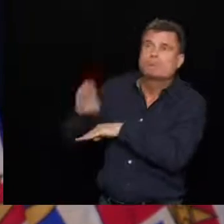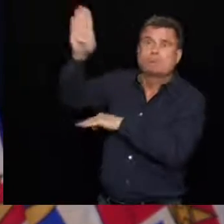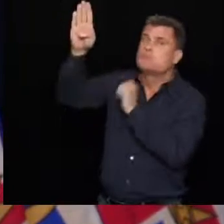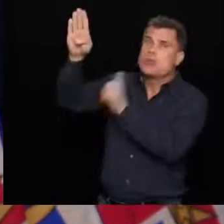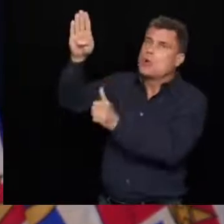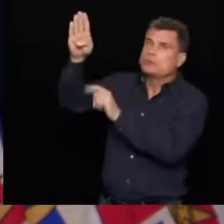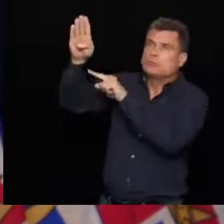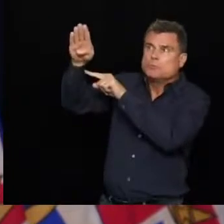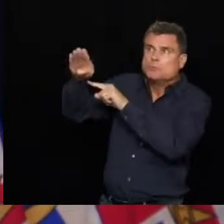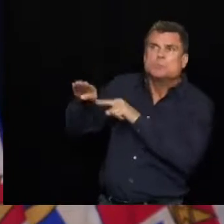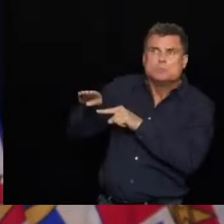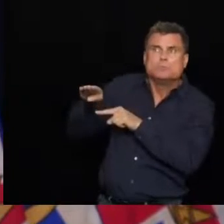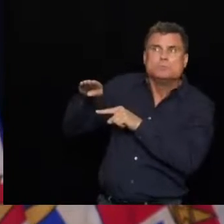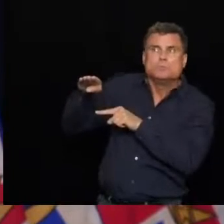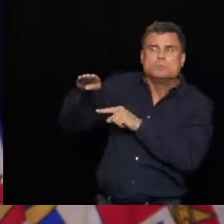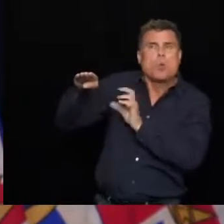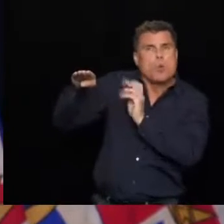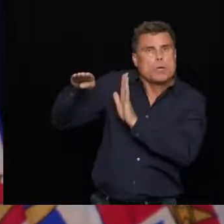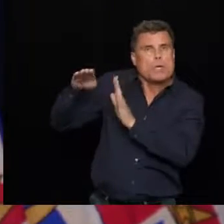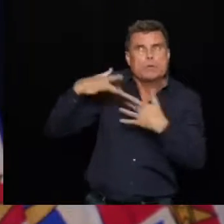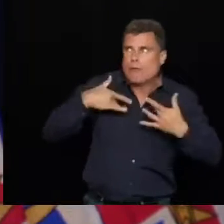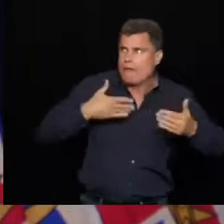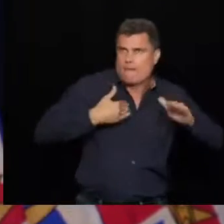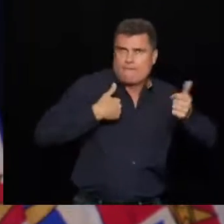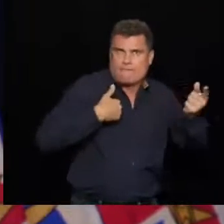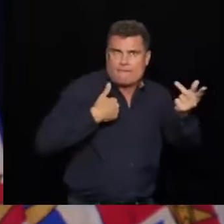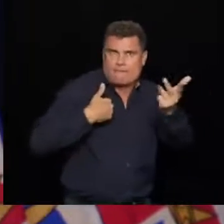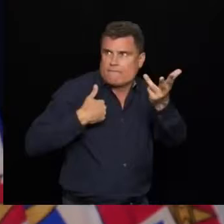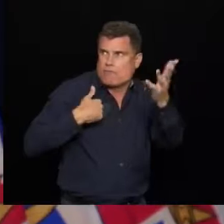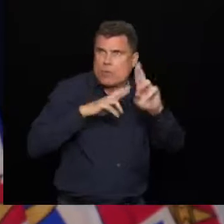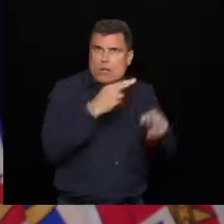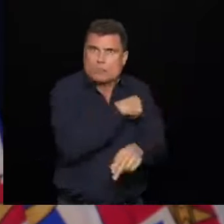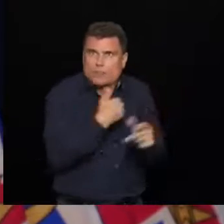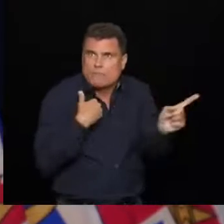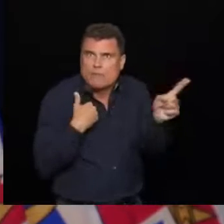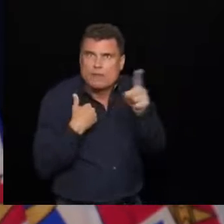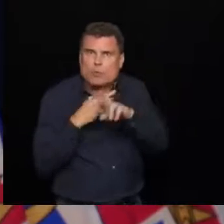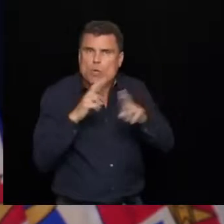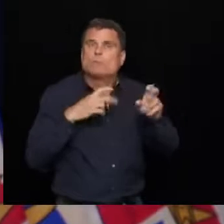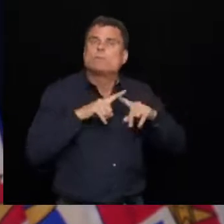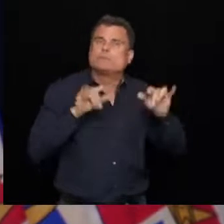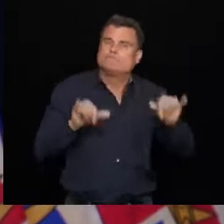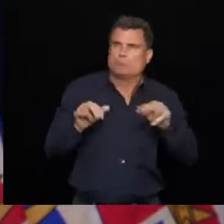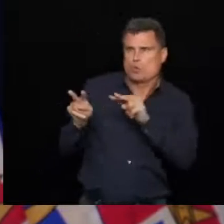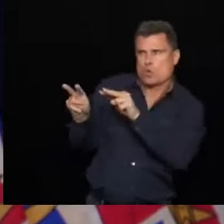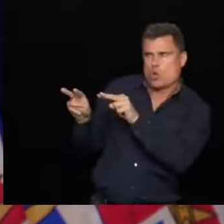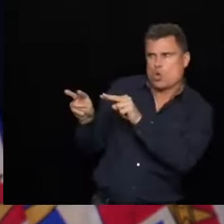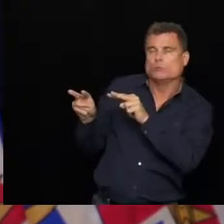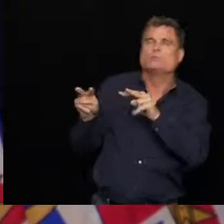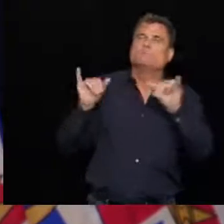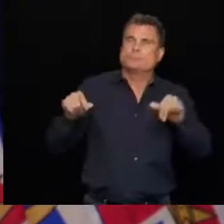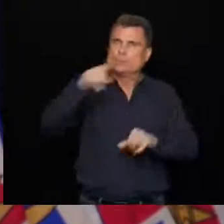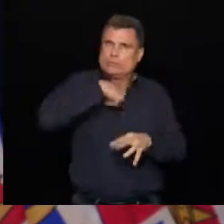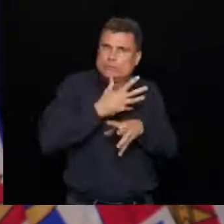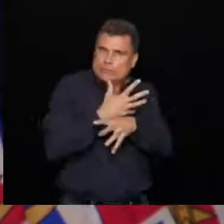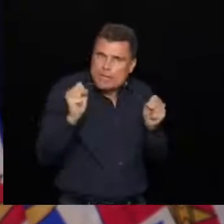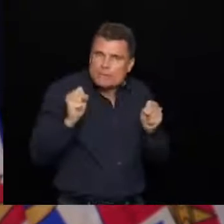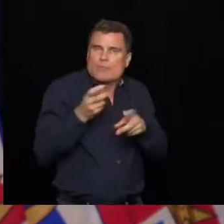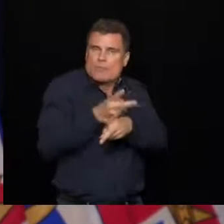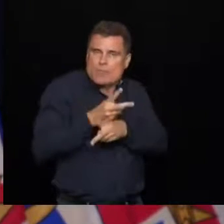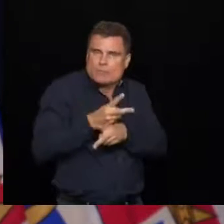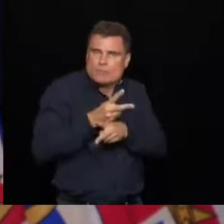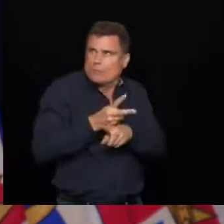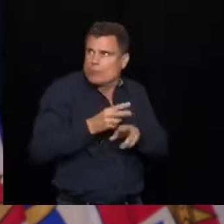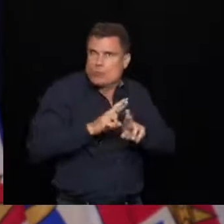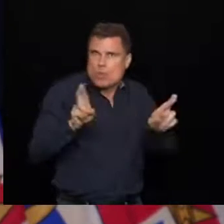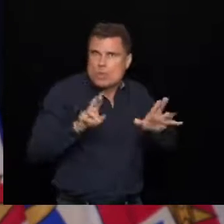doing our part to keep it that way. Next question is from Marcella Bernardo, News 1130. Hi, Dr. Henry.